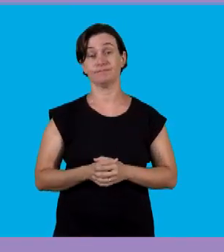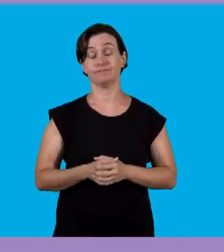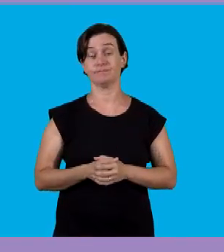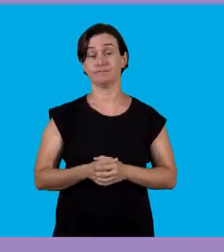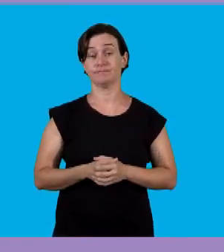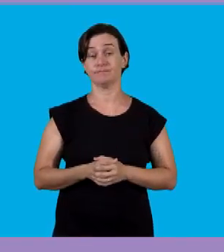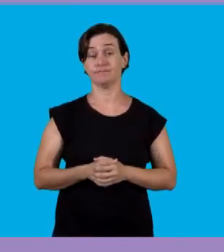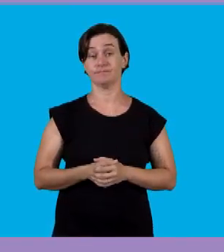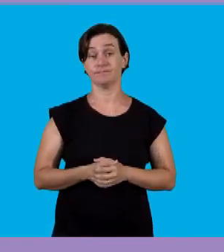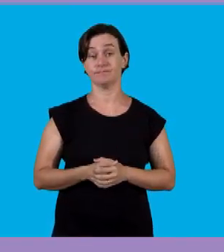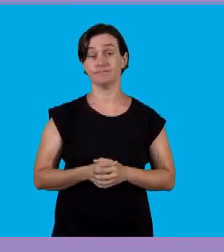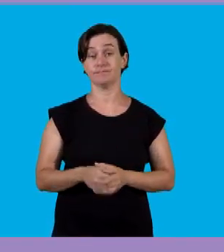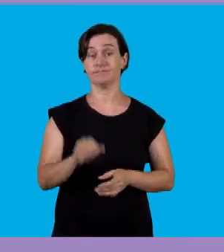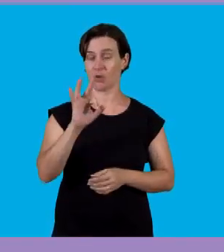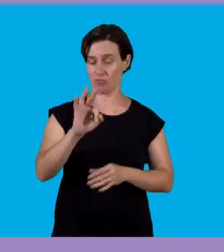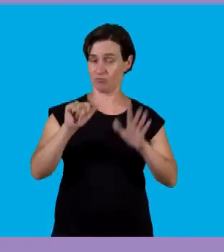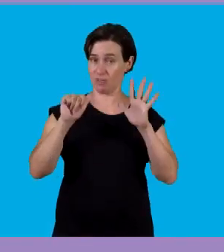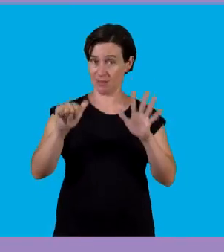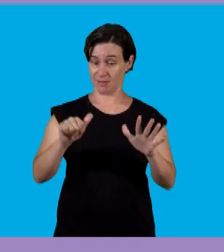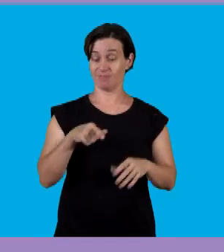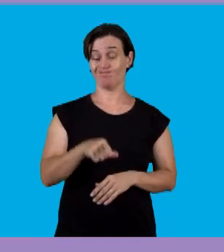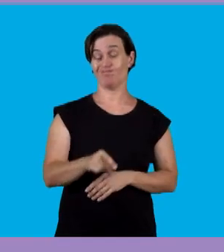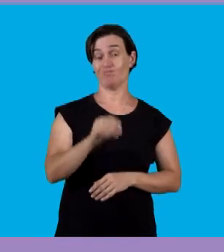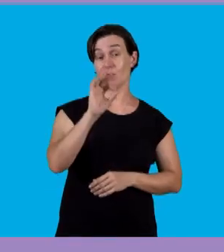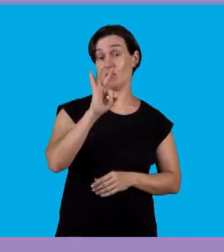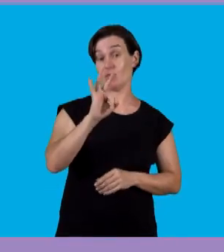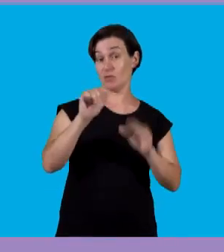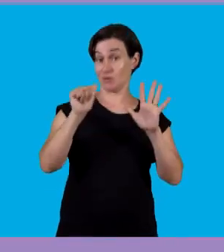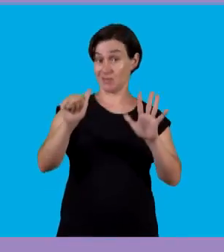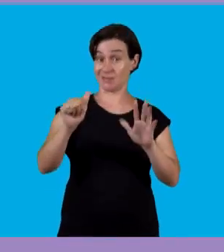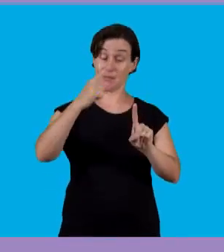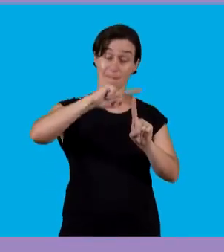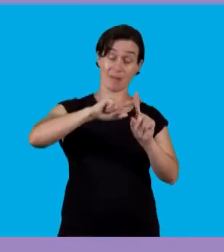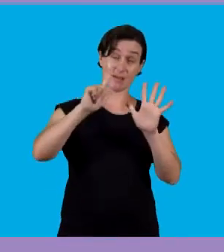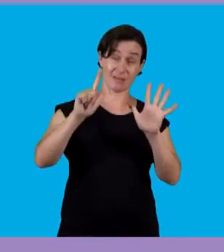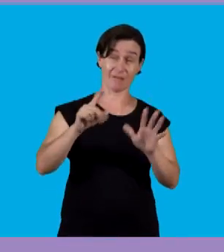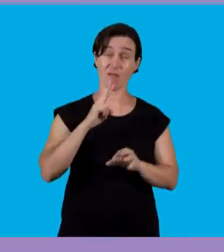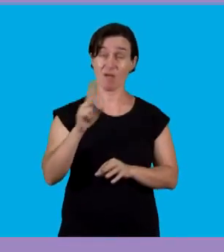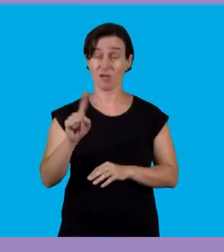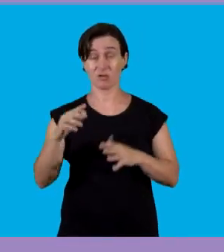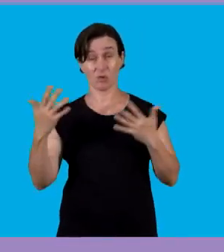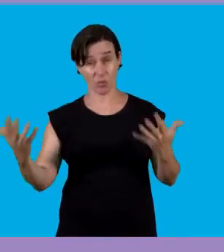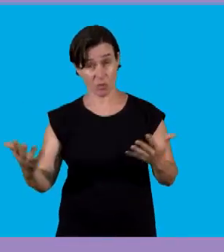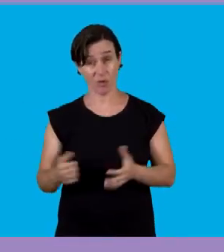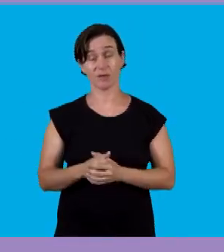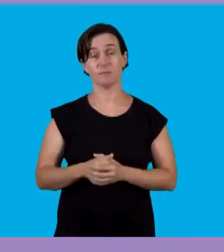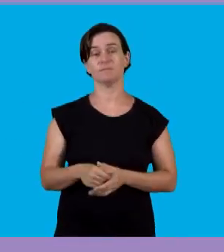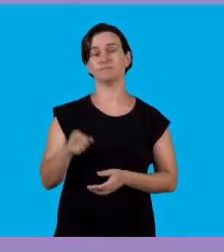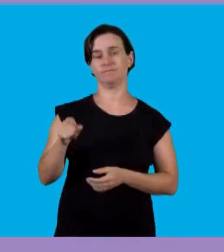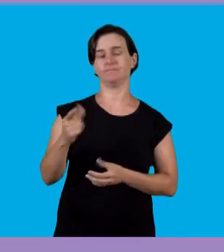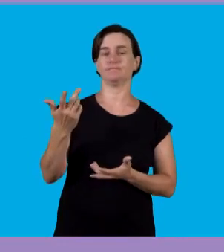4 multiplied by 9, that is giving us a 36. And when we add 7 onto